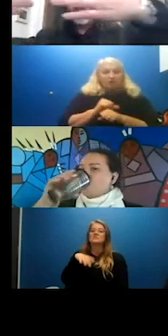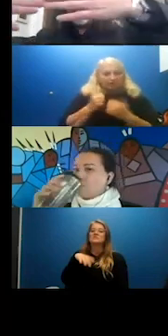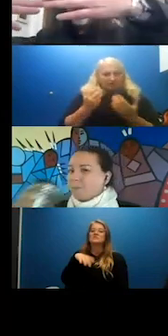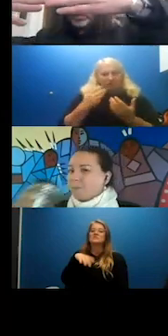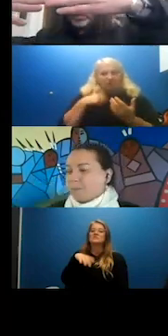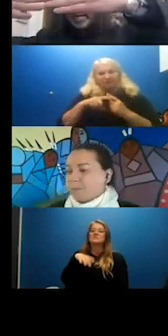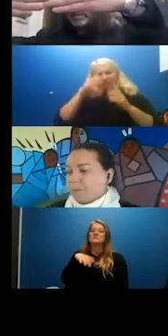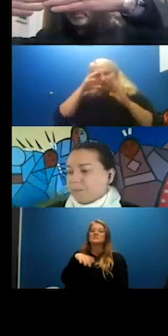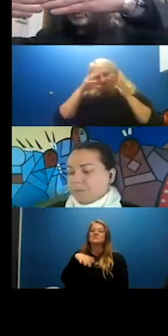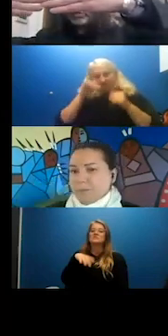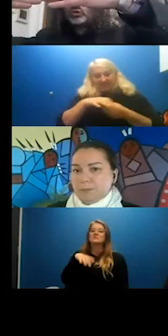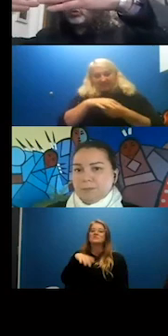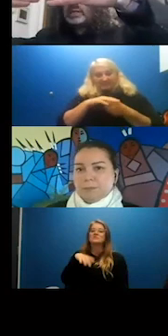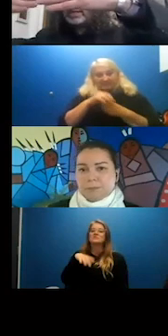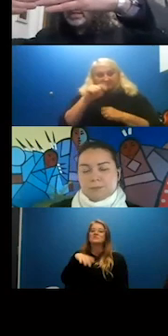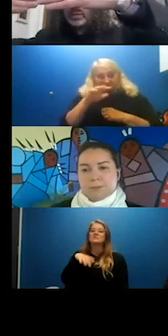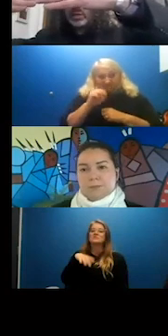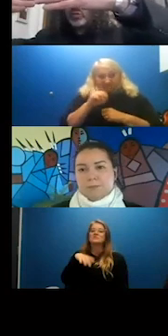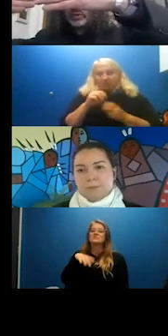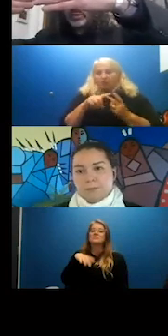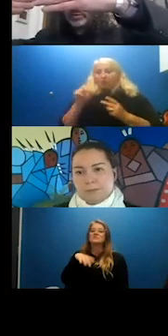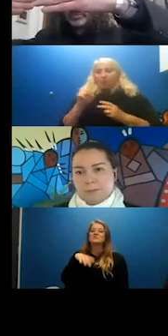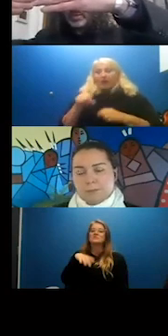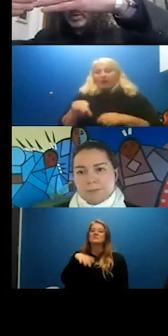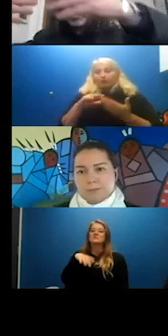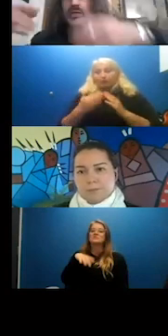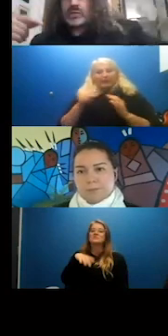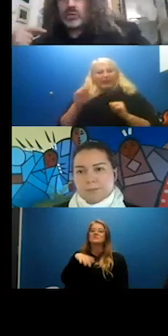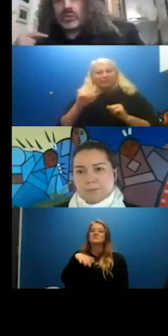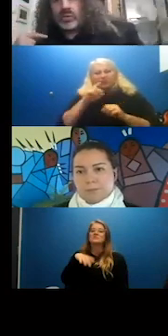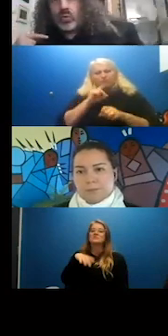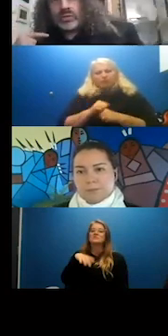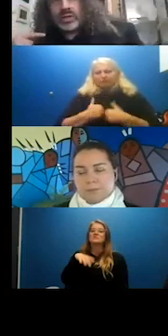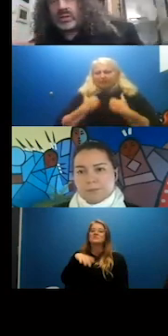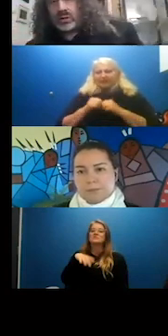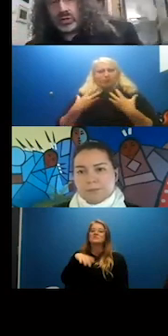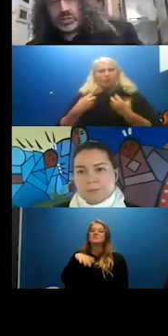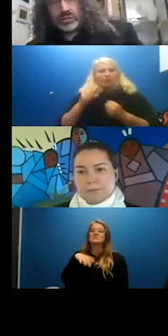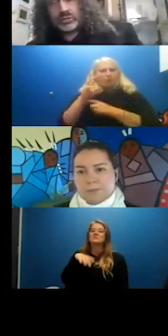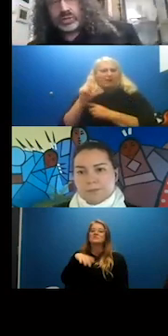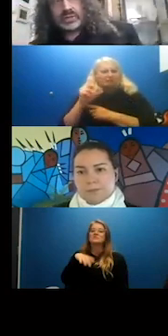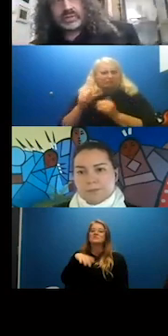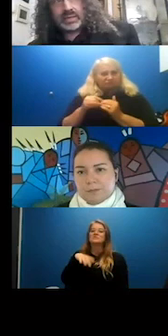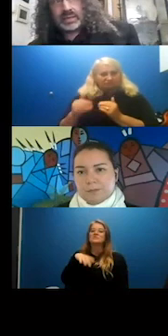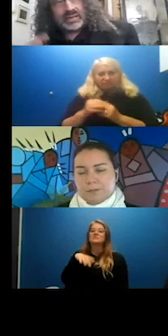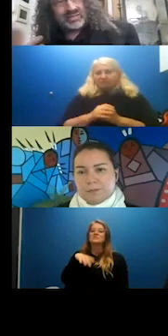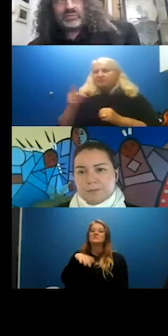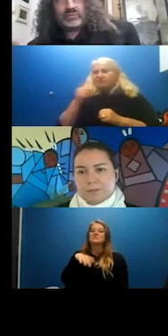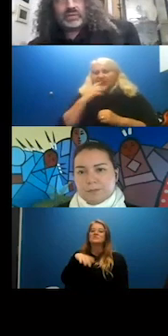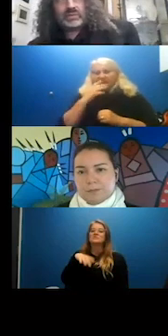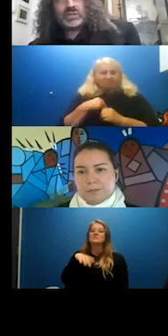where the community and its members can truly exist in wellness. So one thing I'll encourage to do is, and